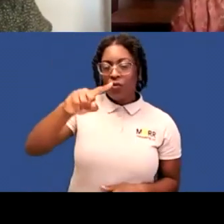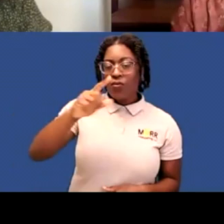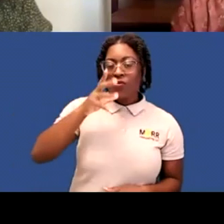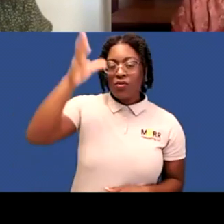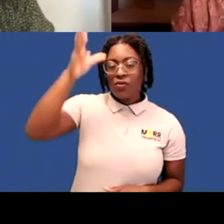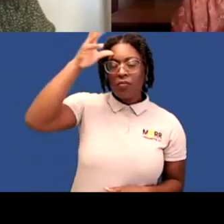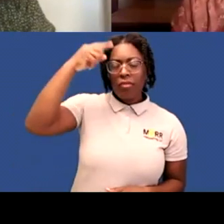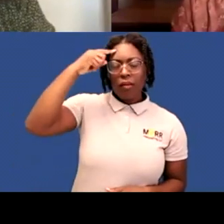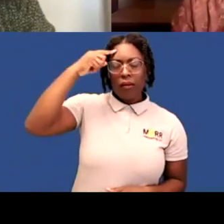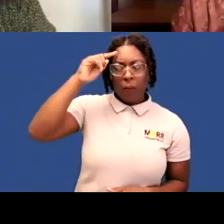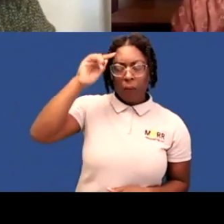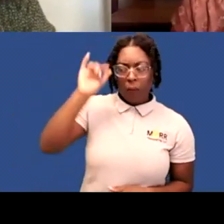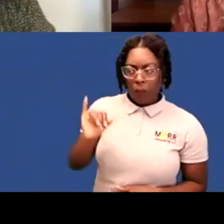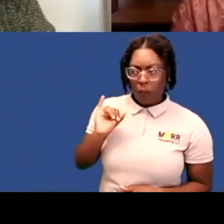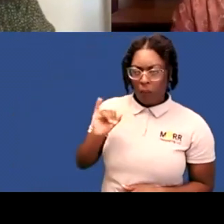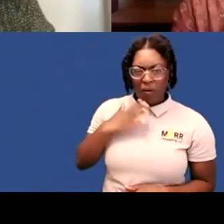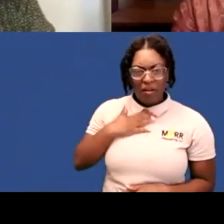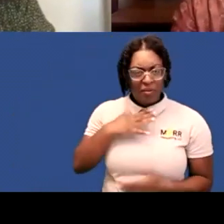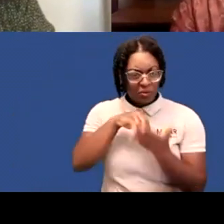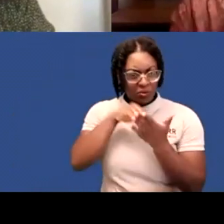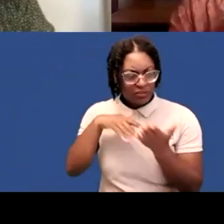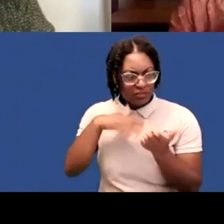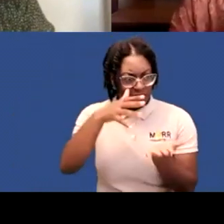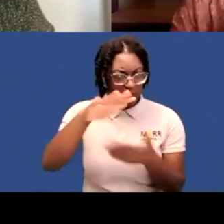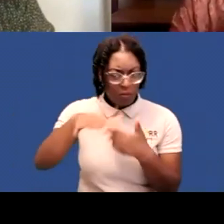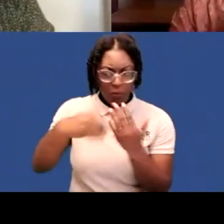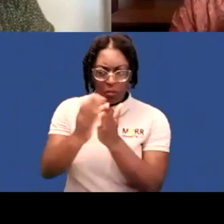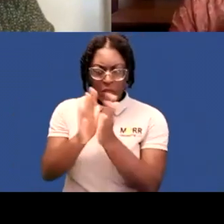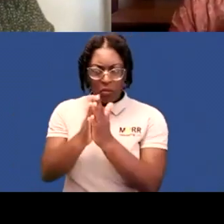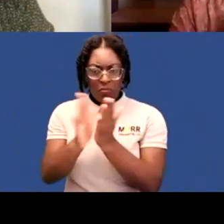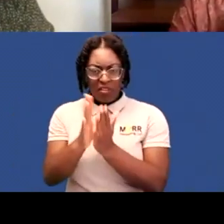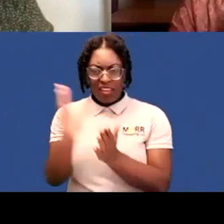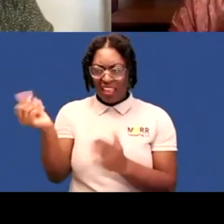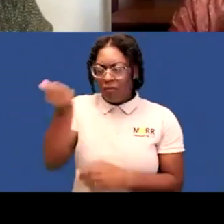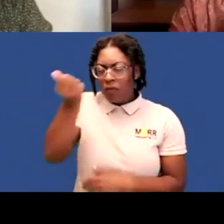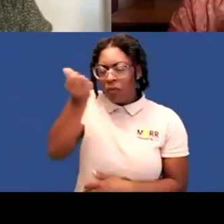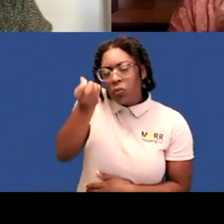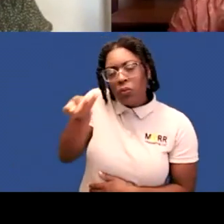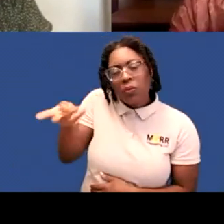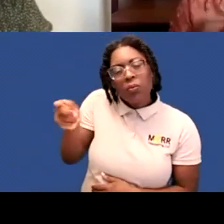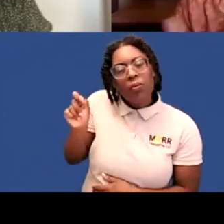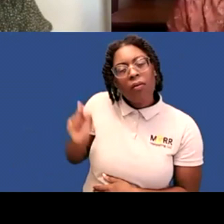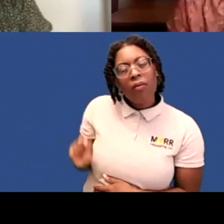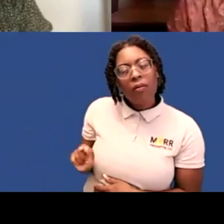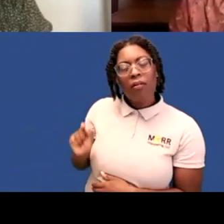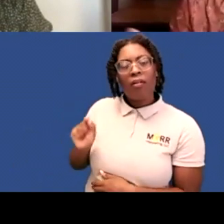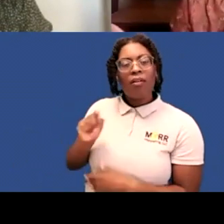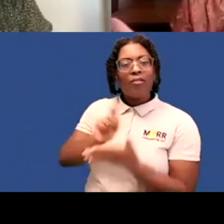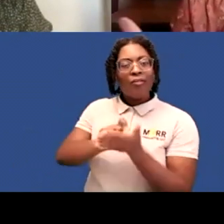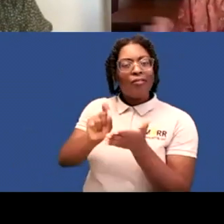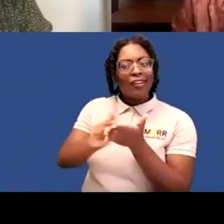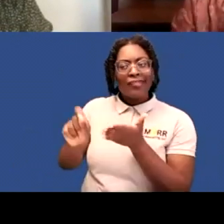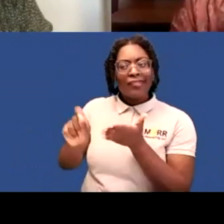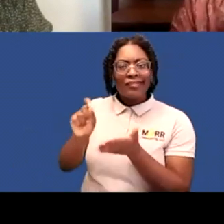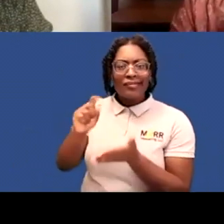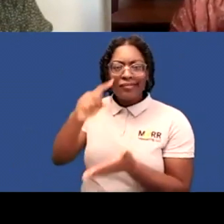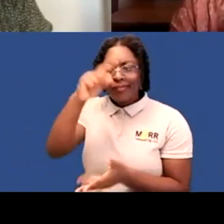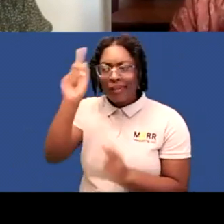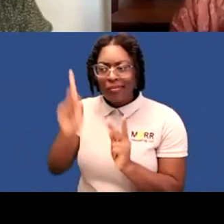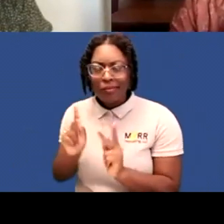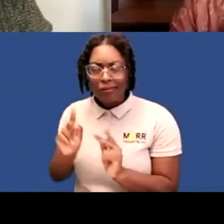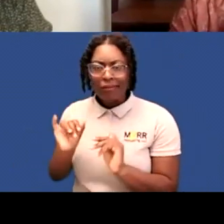what, we got to start somewhere. And in your own home, you are reinforcing whiteness, or maybe you're not. I mean, that would be the beauty if you're